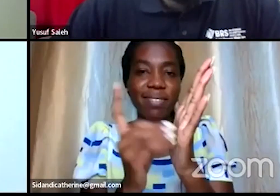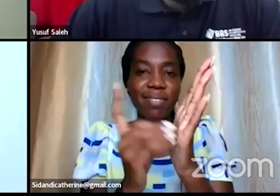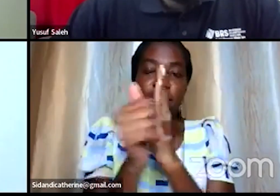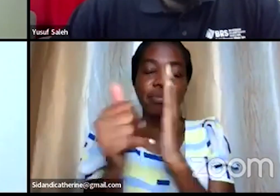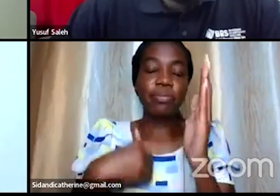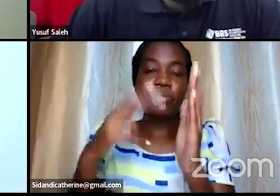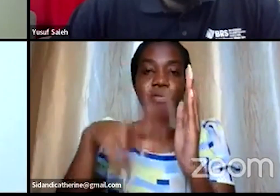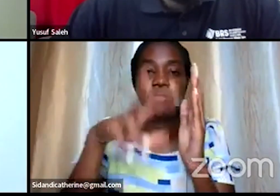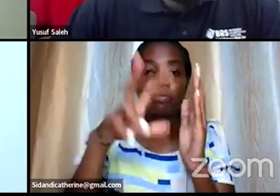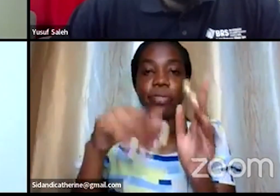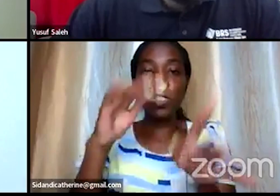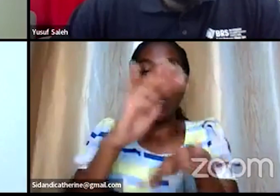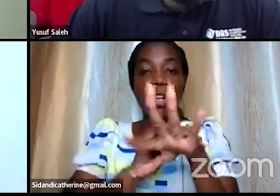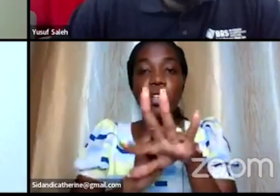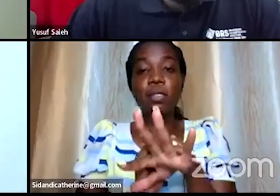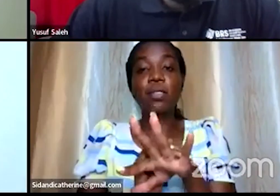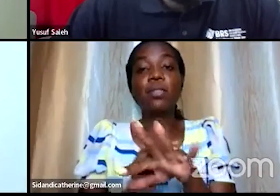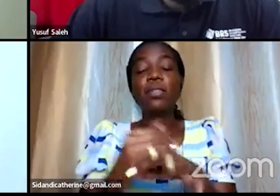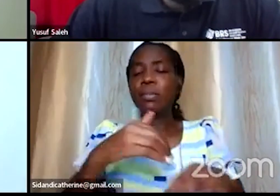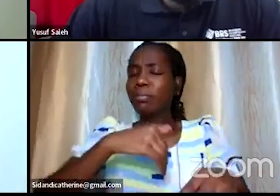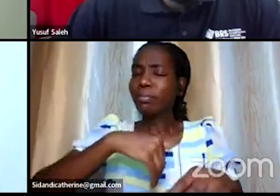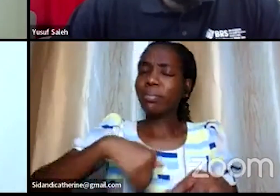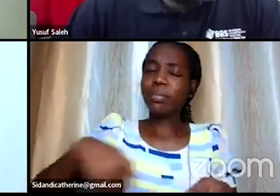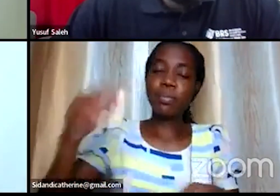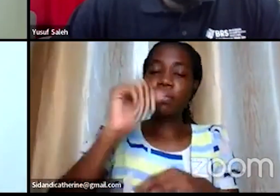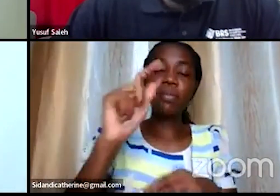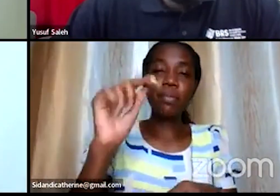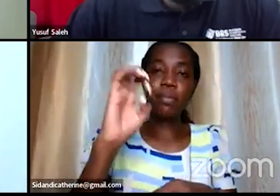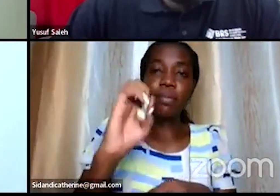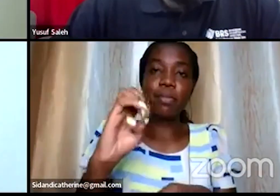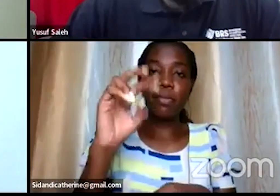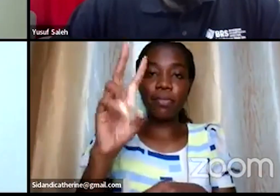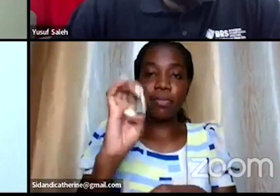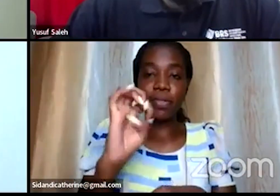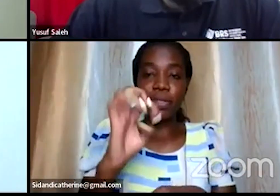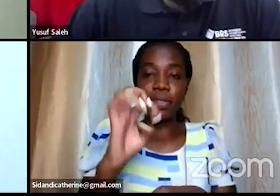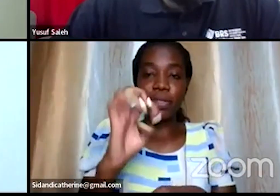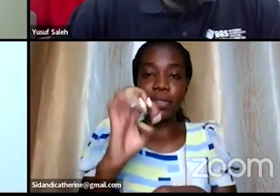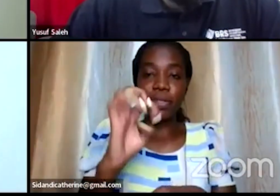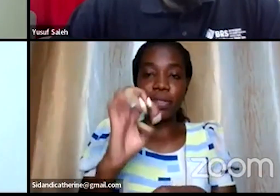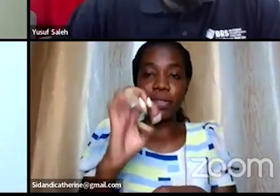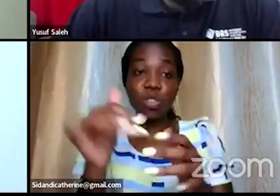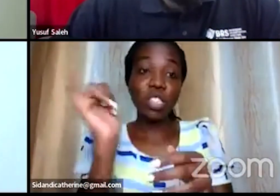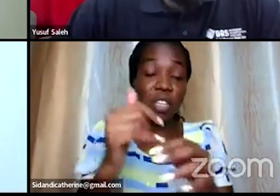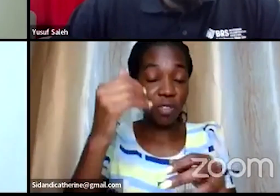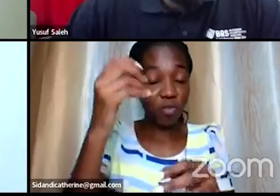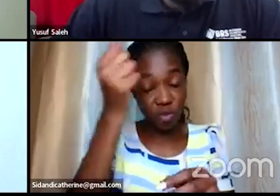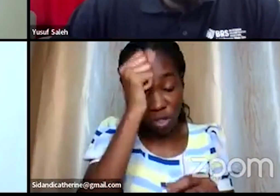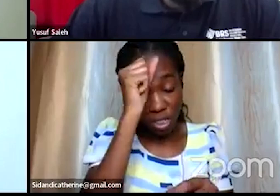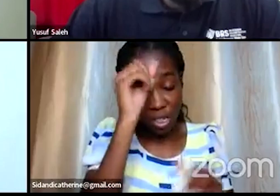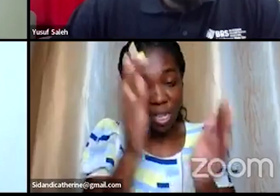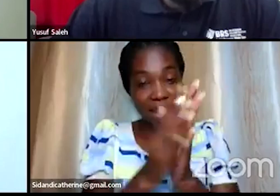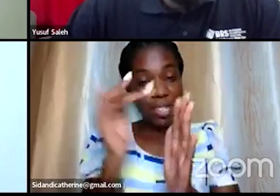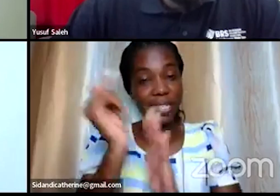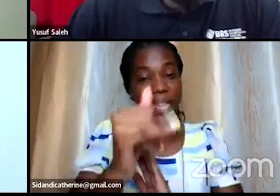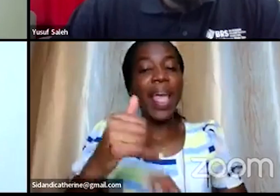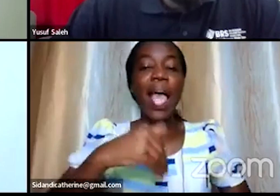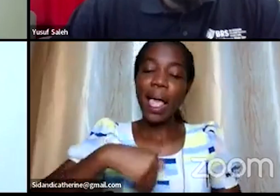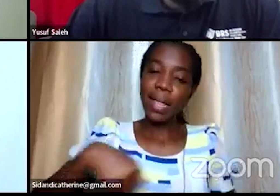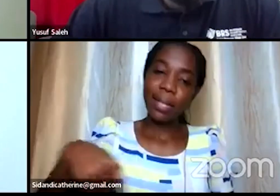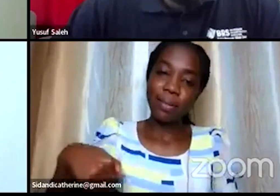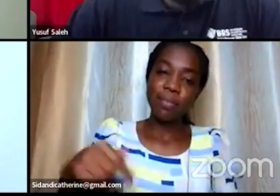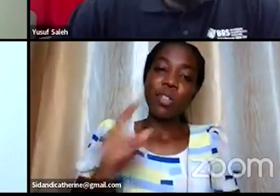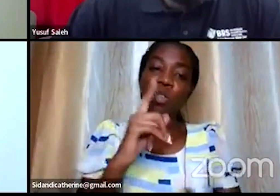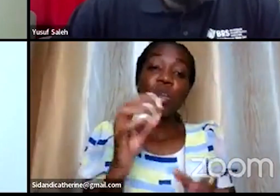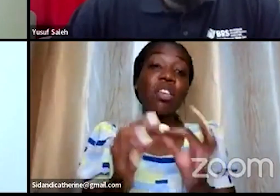towards learning. You are hungry. Steve Jobs said, stay foolish, stay hungry. It doesn't mean being foolish in the literal sense. No, being foolish